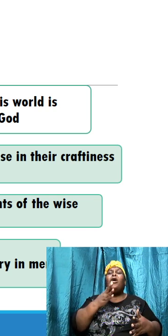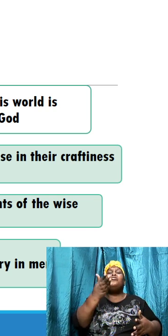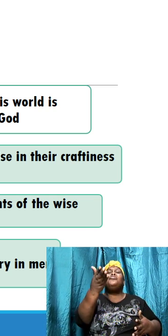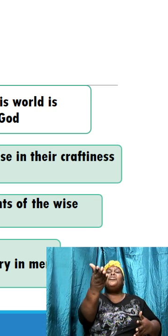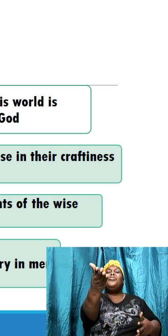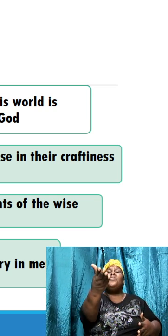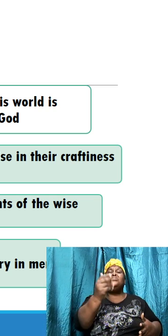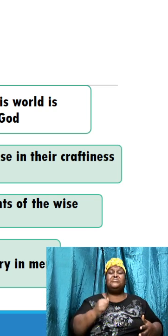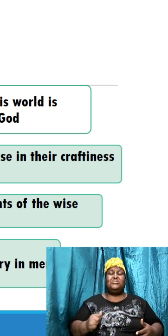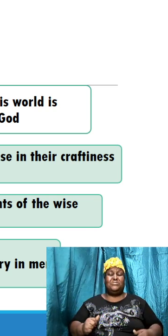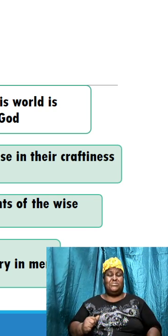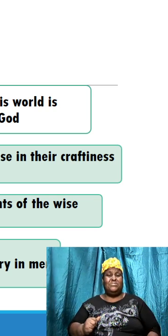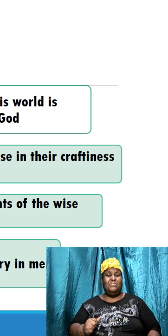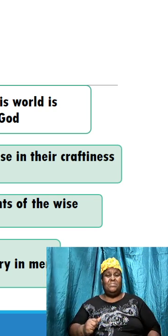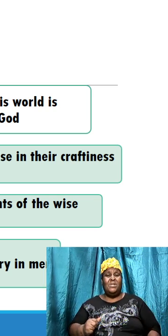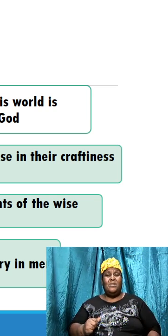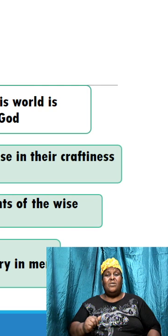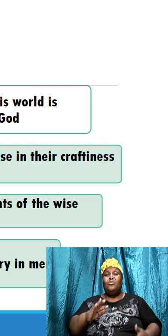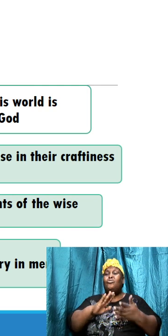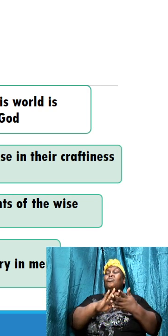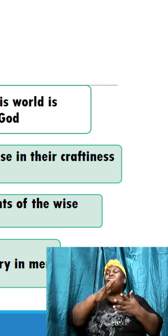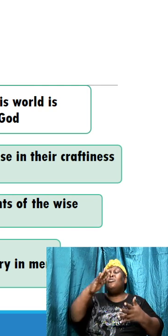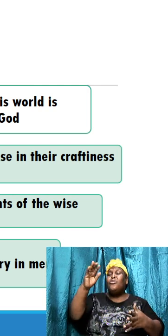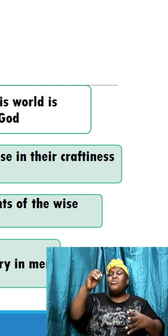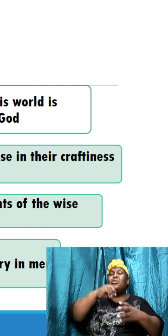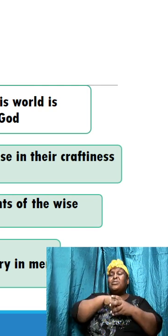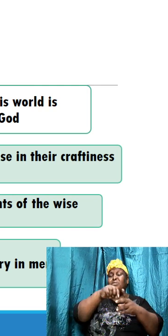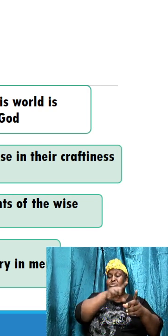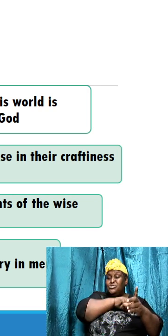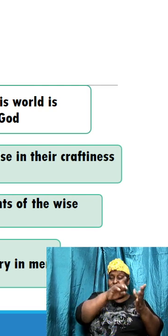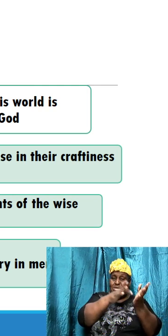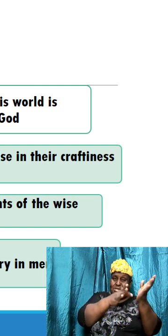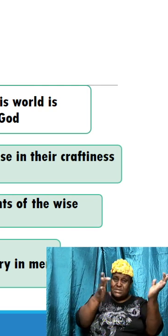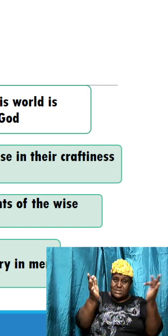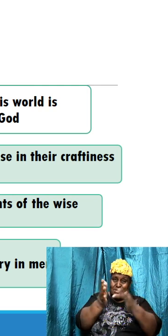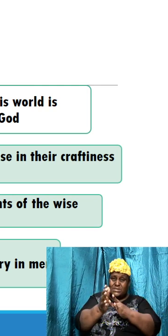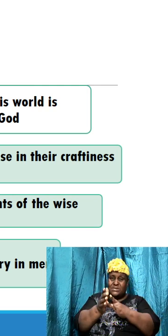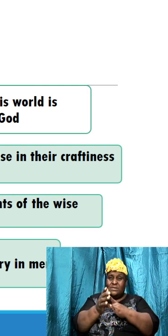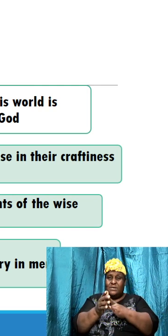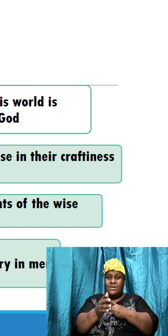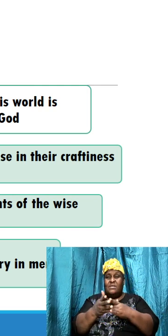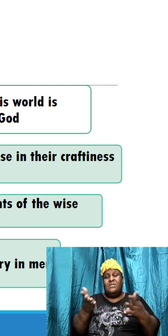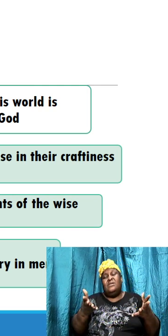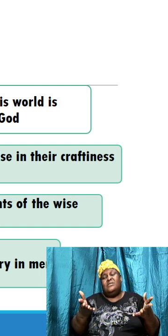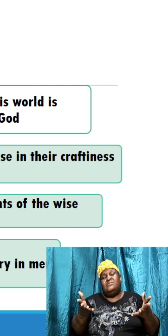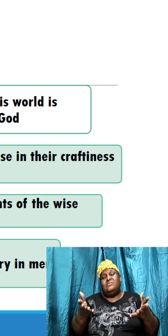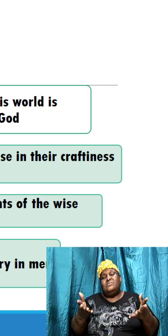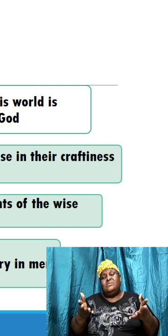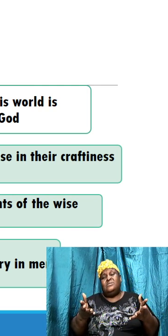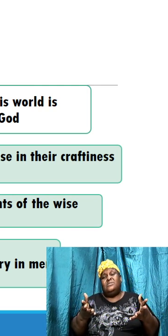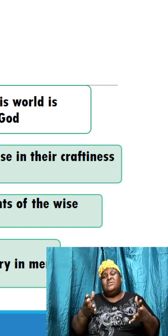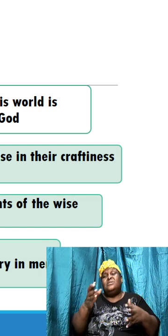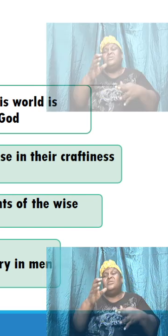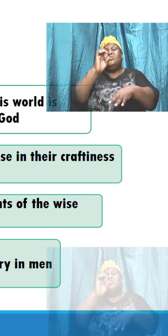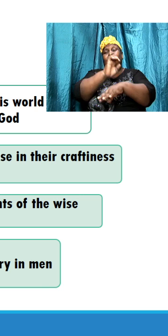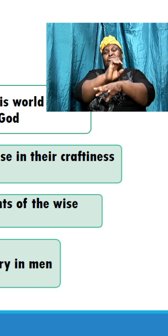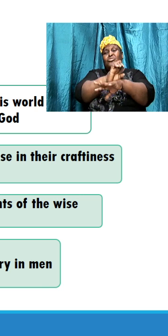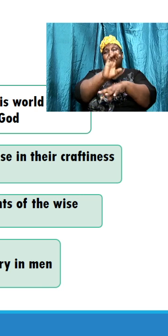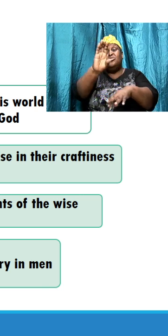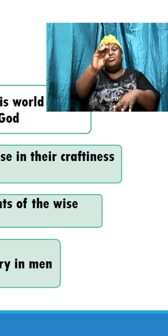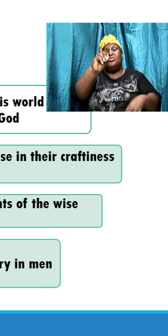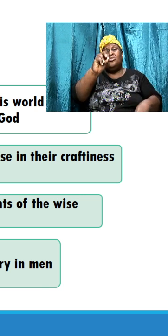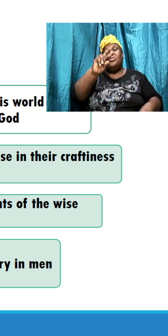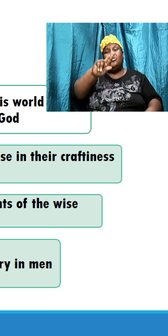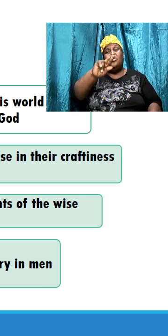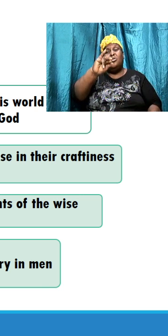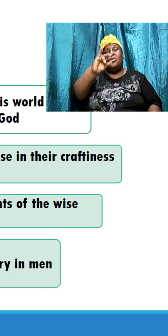don't glory in men, but glory in the Lord. And this is exactly what the Corinthian church were doing. They were glorying